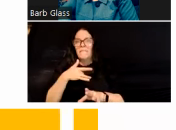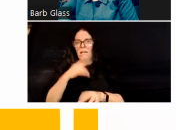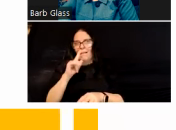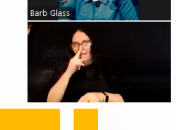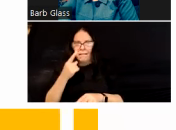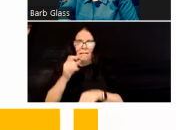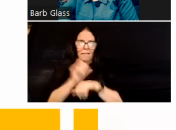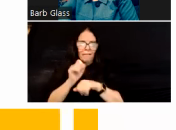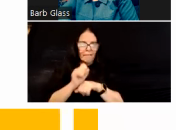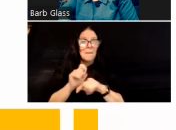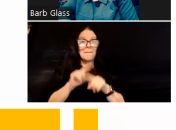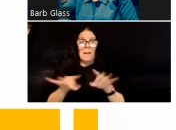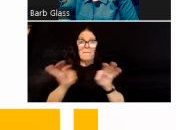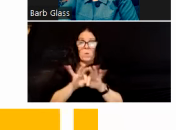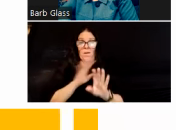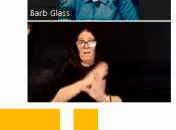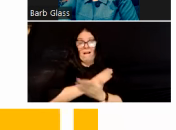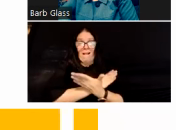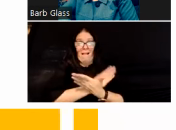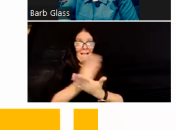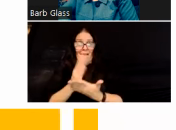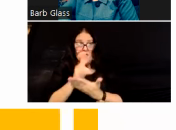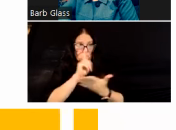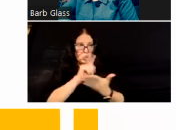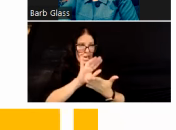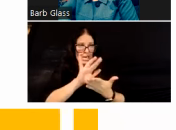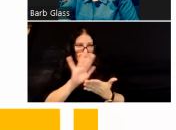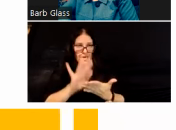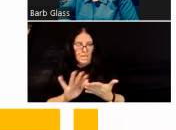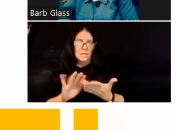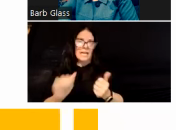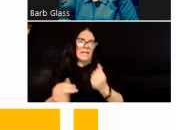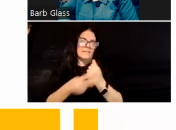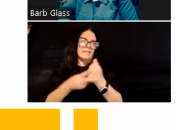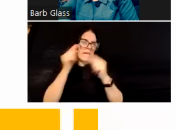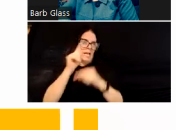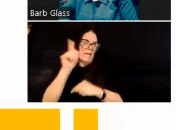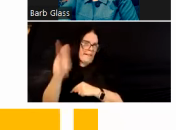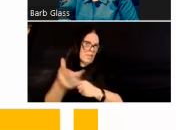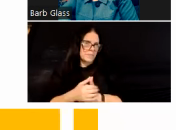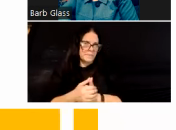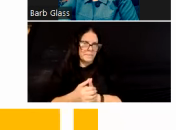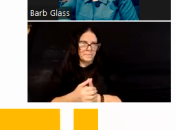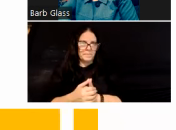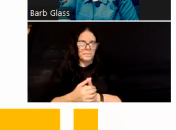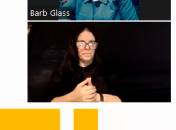putting that time in up front before you close a file can save you a lot of trouble afterwards.